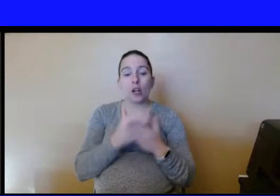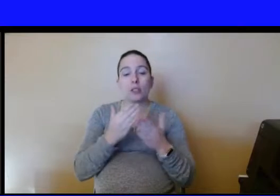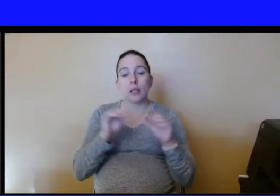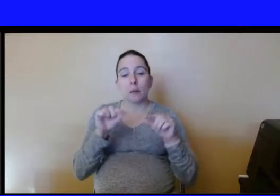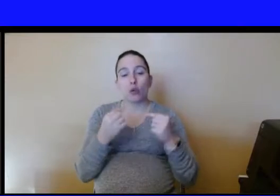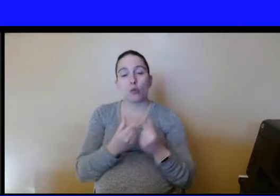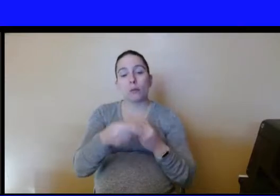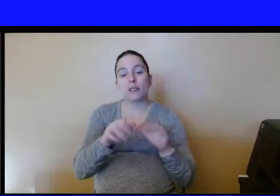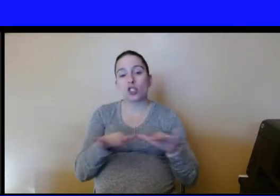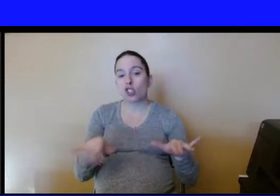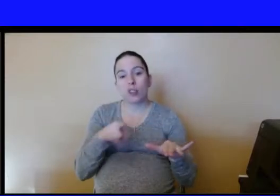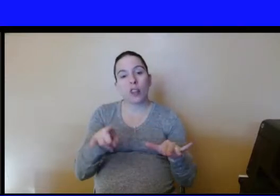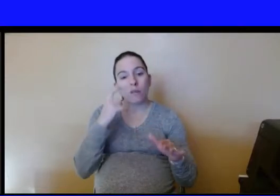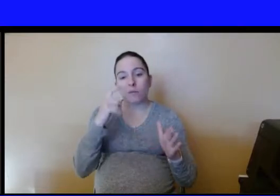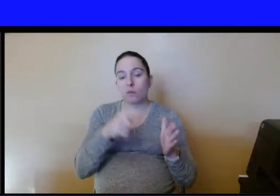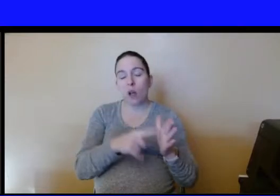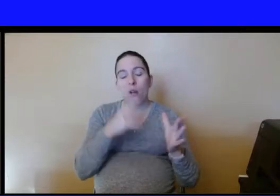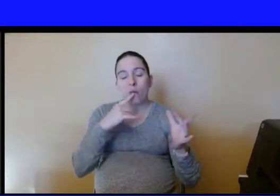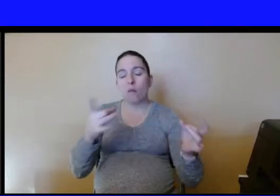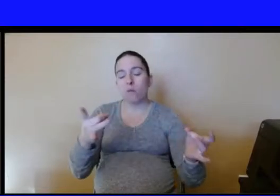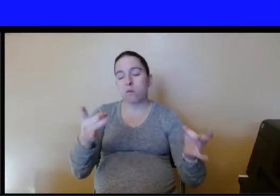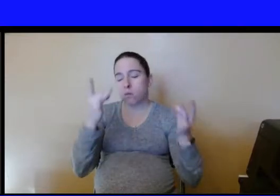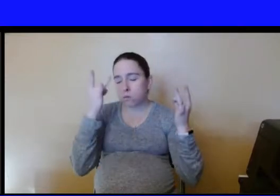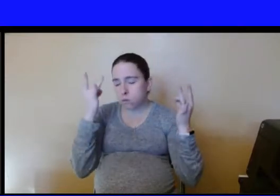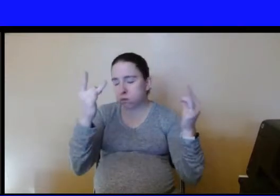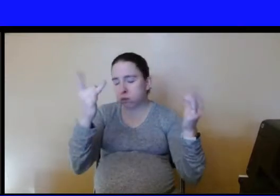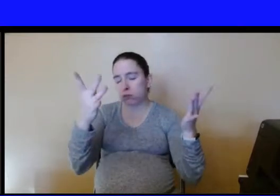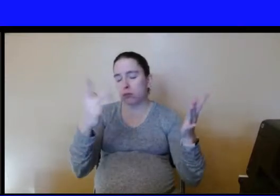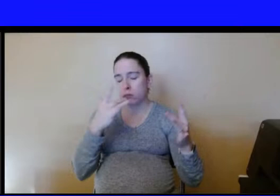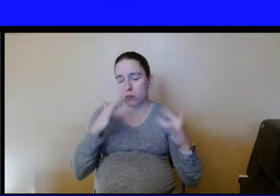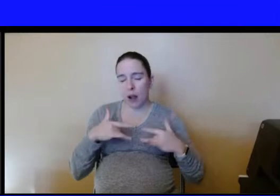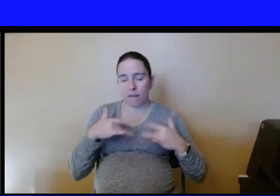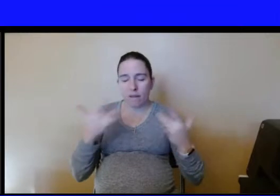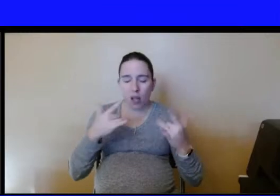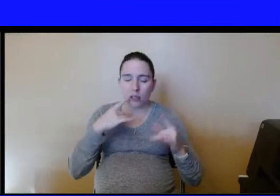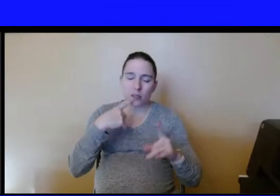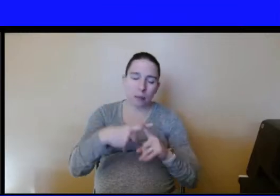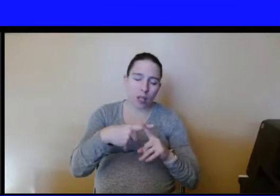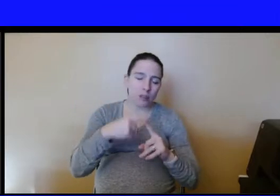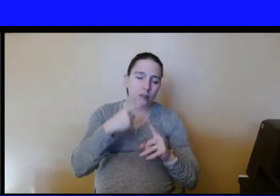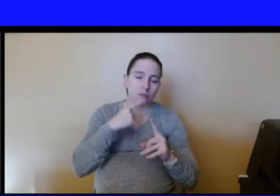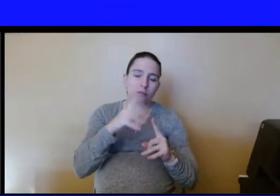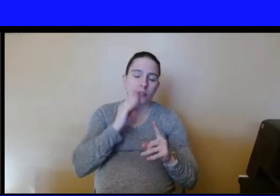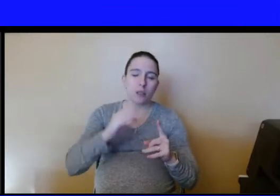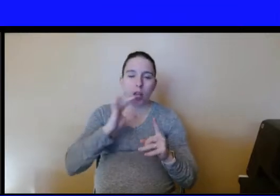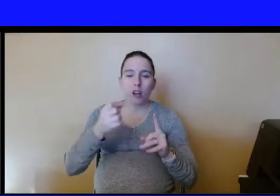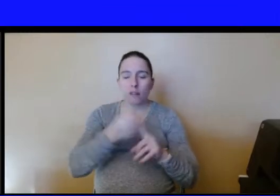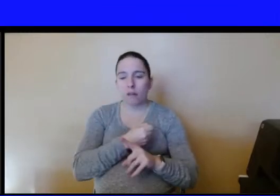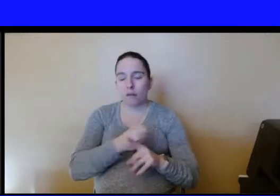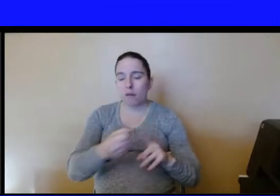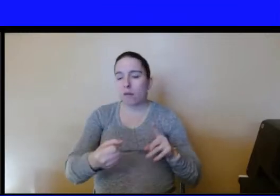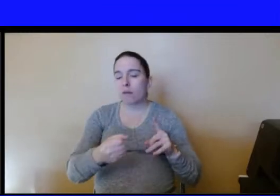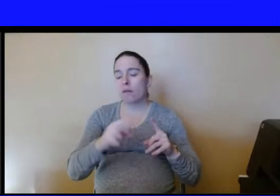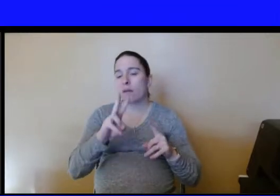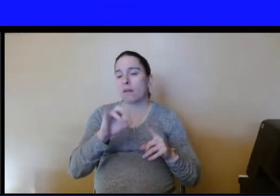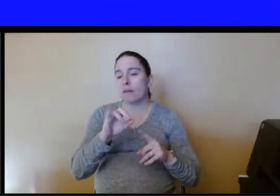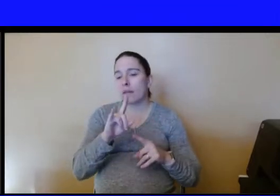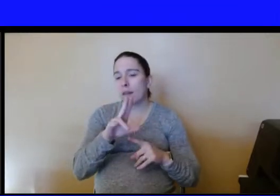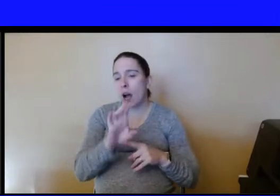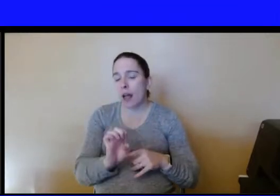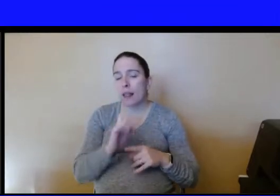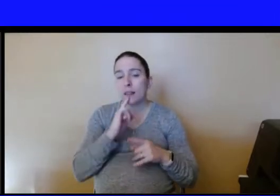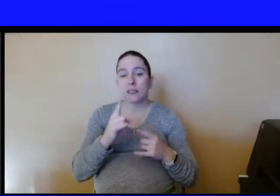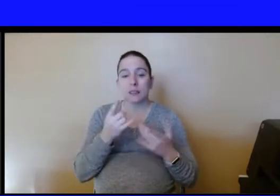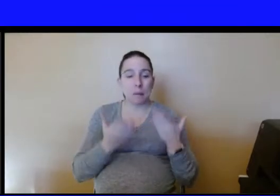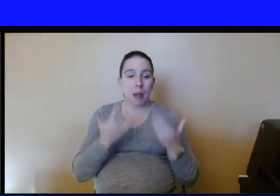of course, the mothers are always the case. The case is open for mothers who may not have been